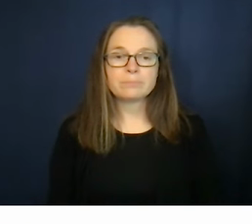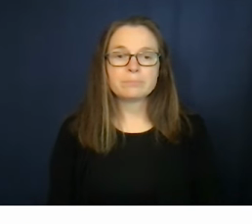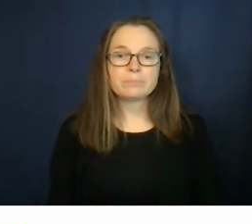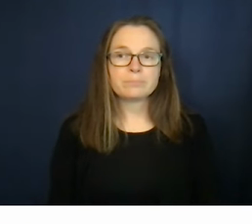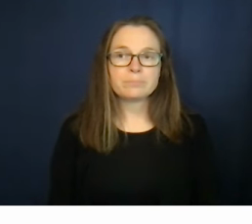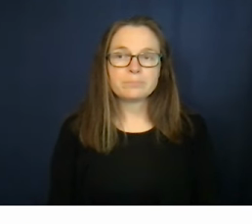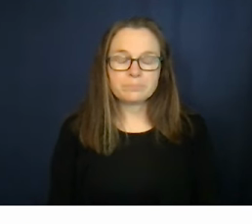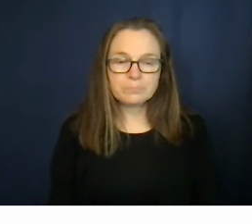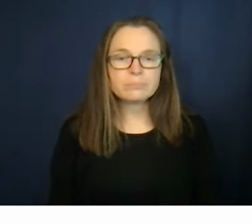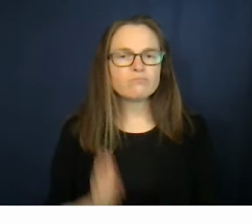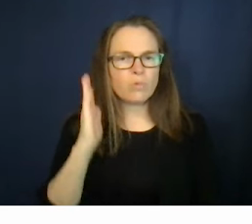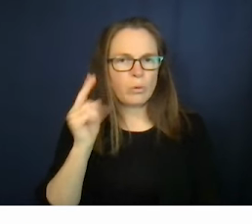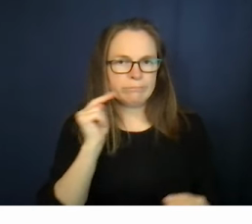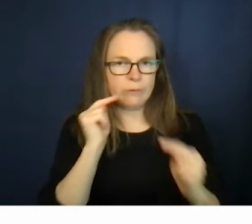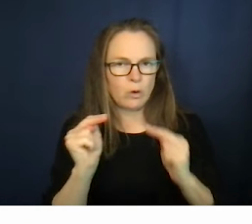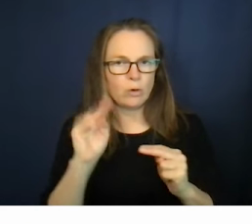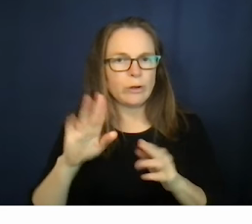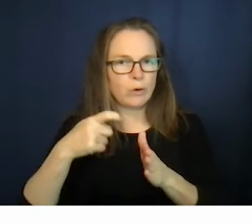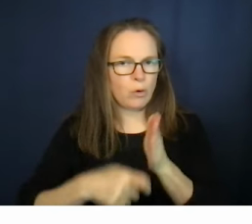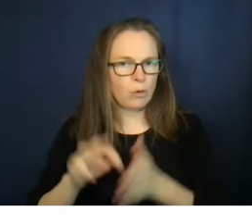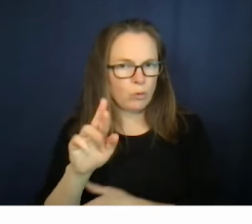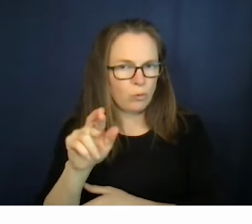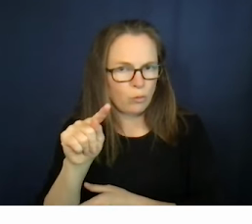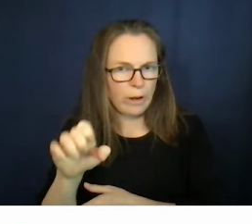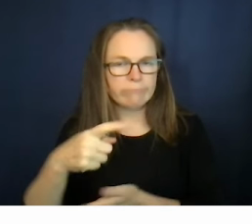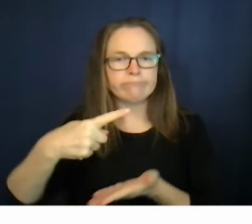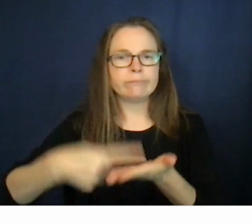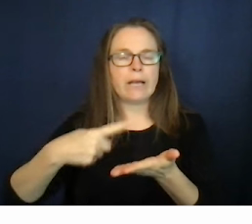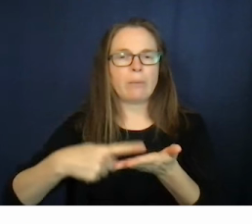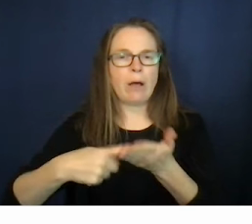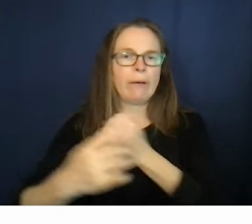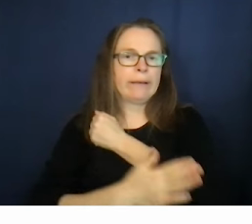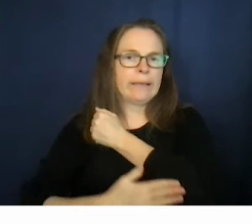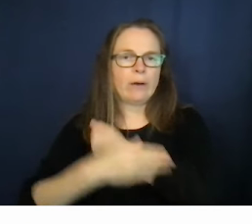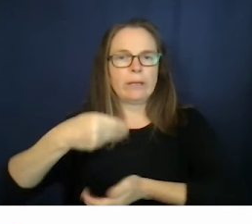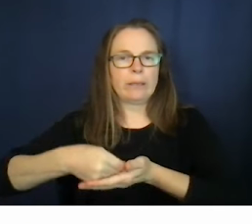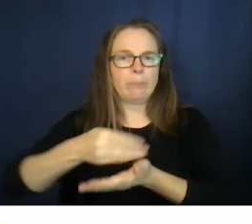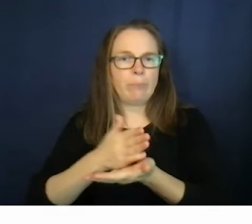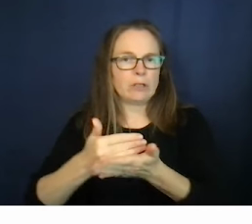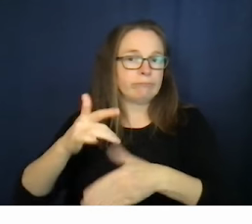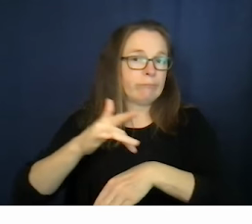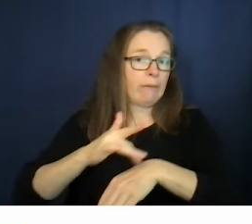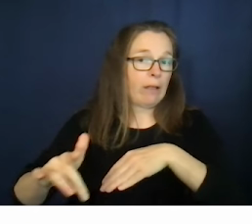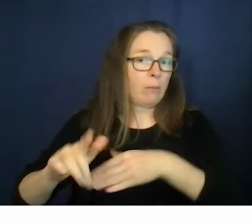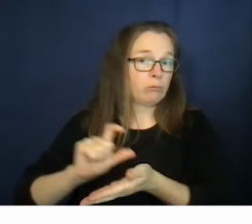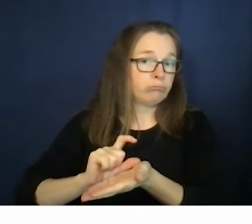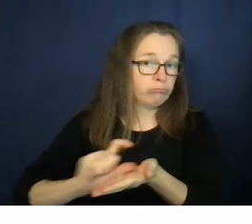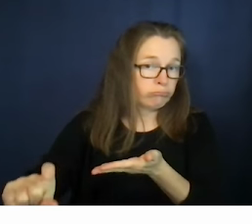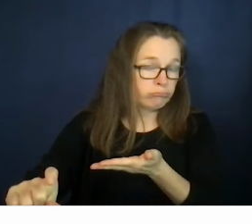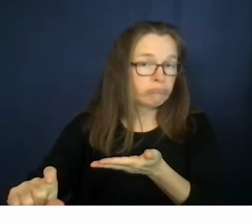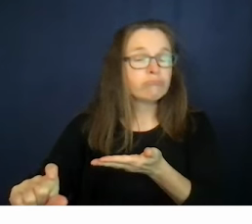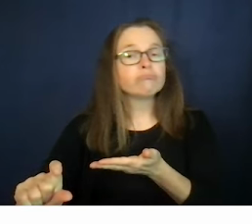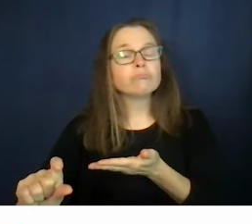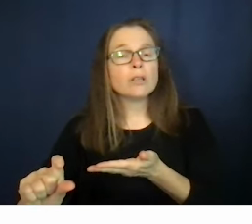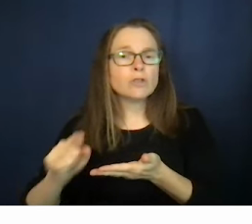We're going to negotiate your rate and talk about our county budget that is available and considering the goals for serving